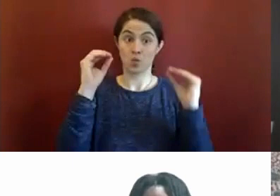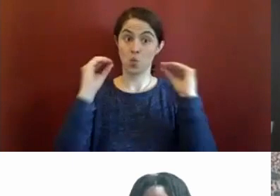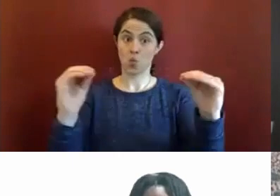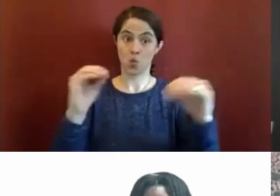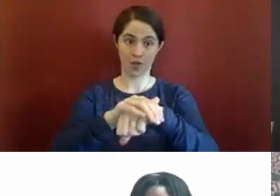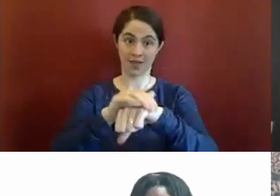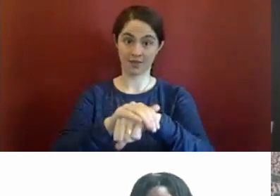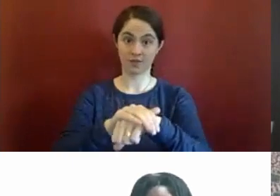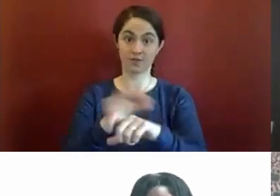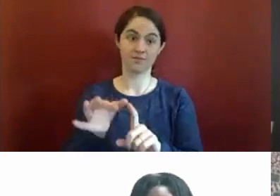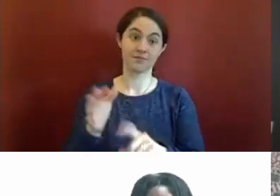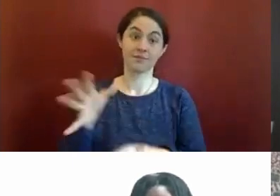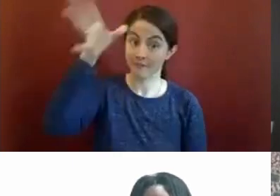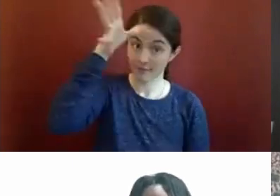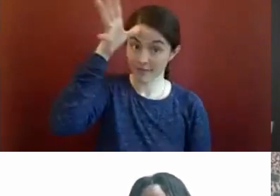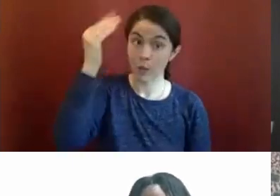and